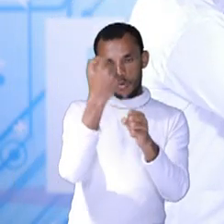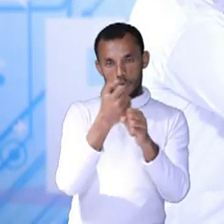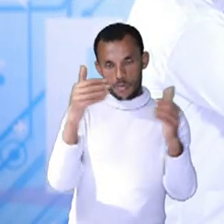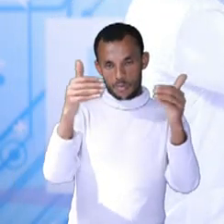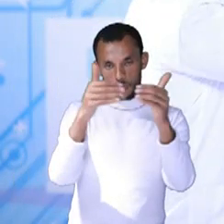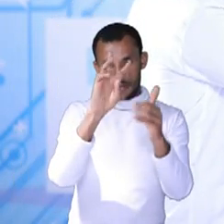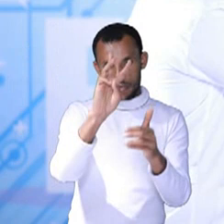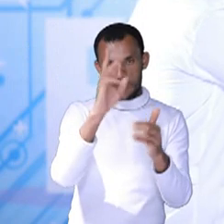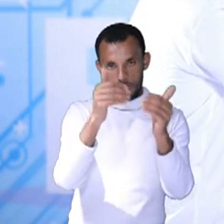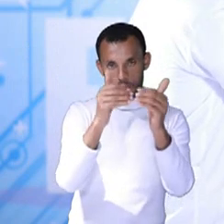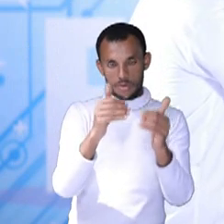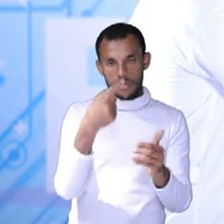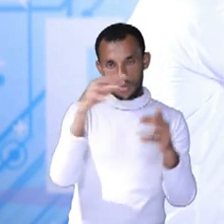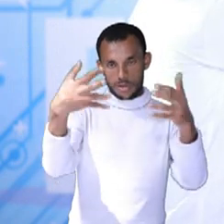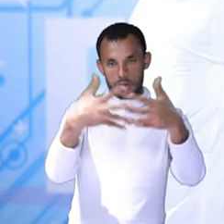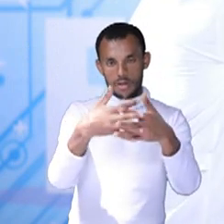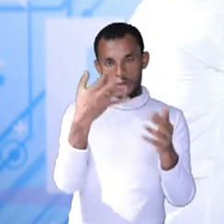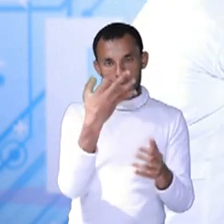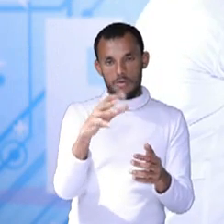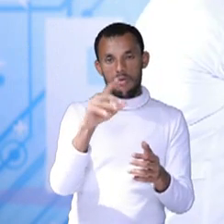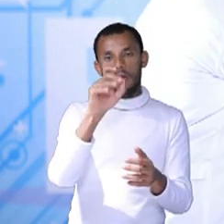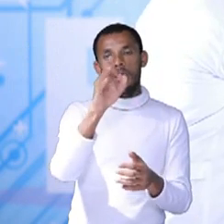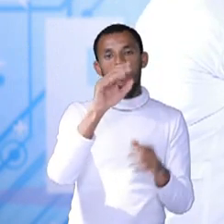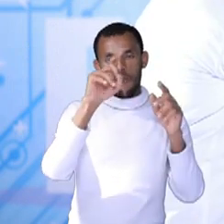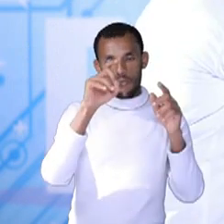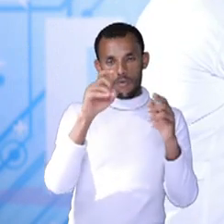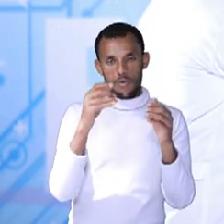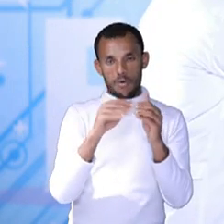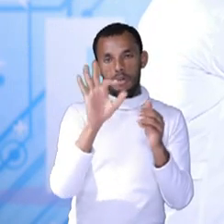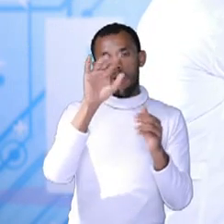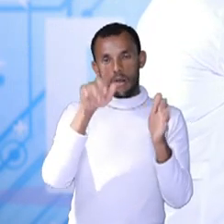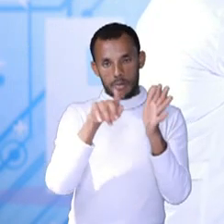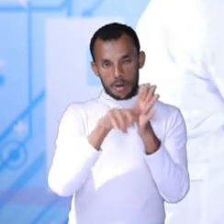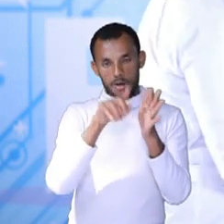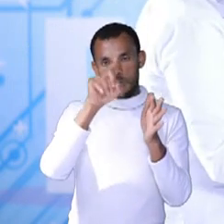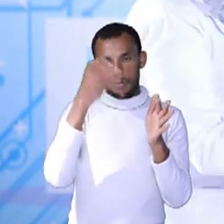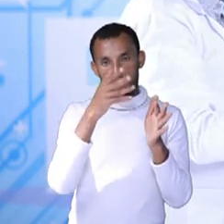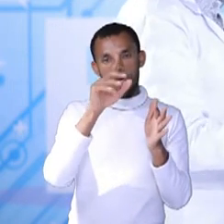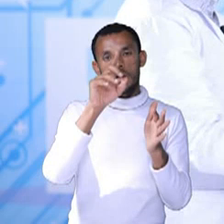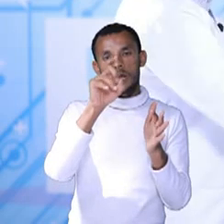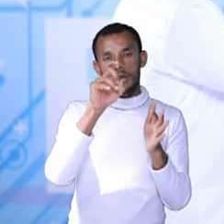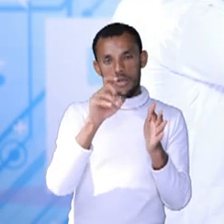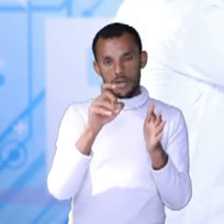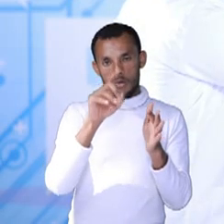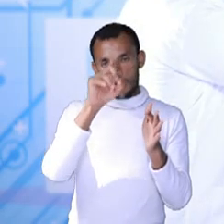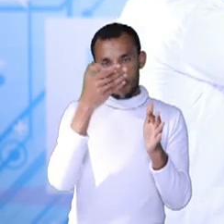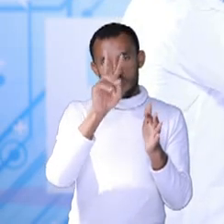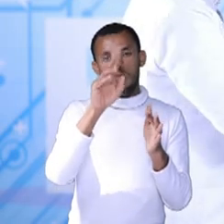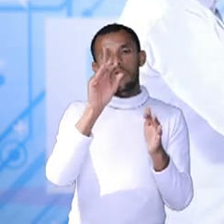is equal to, it is the integration of f. F is this 9 minus 1 over 2x dx on the